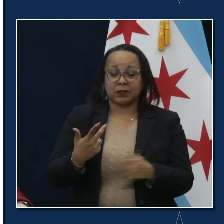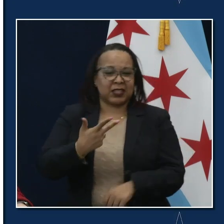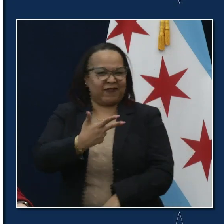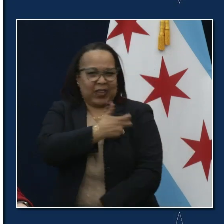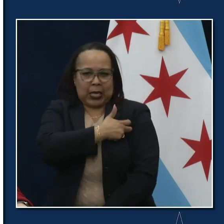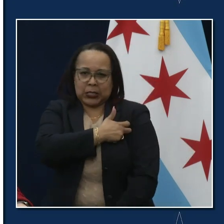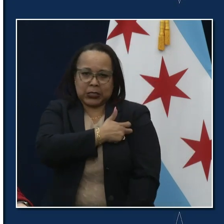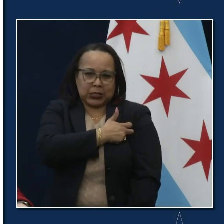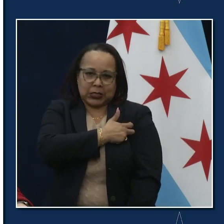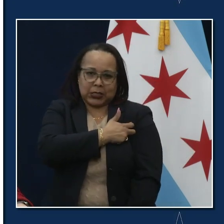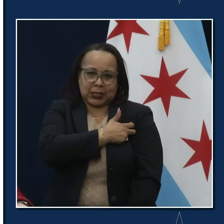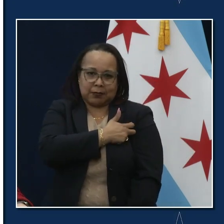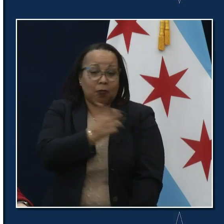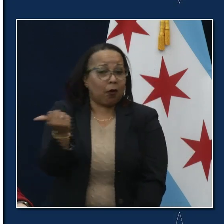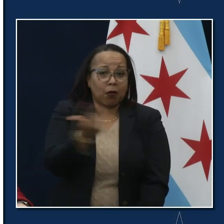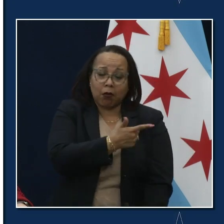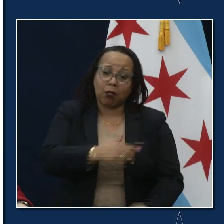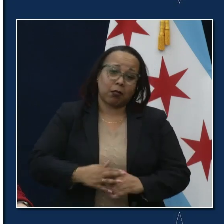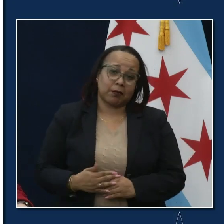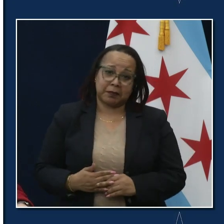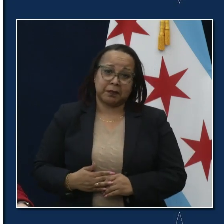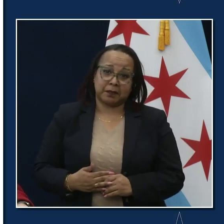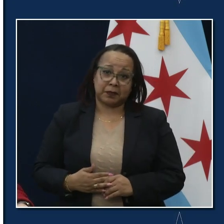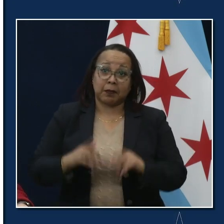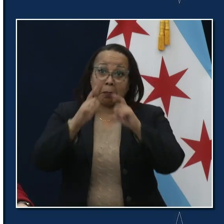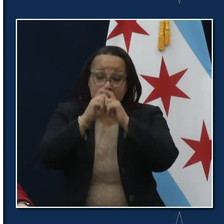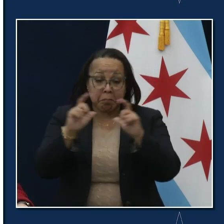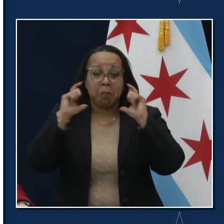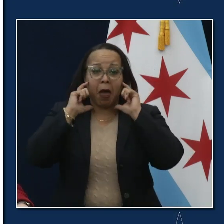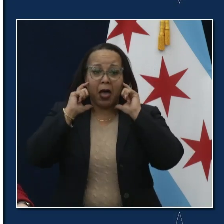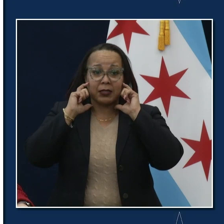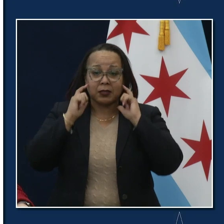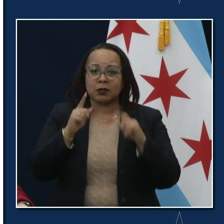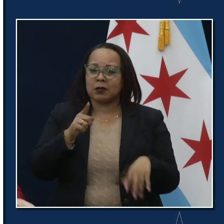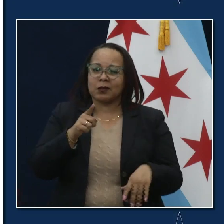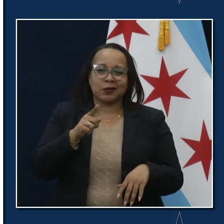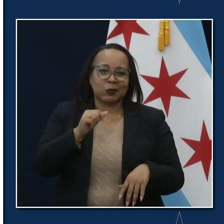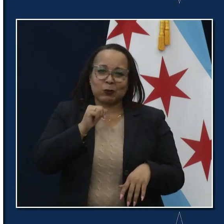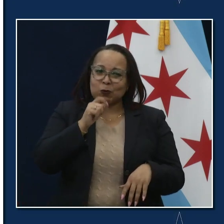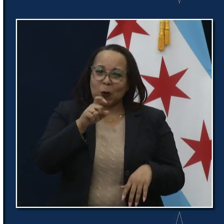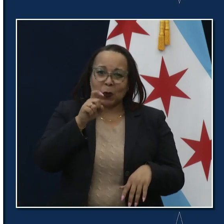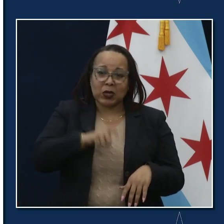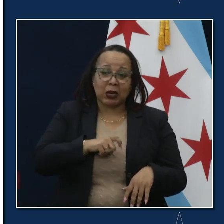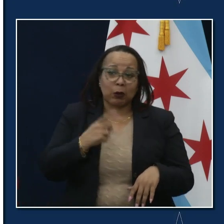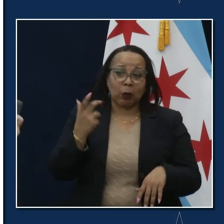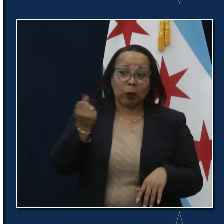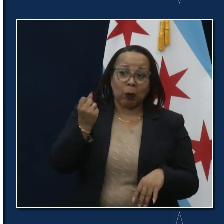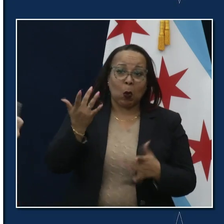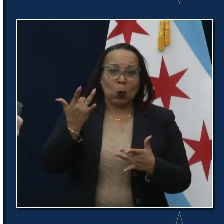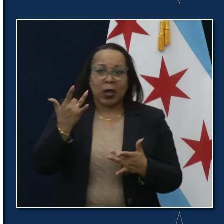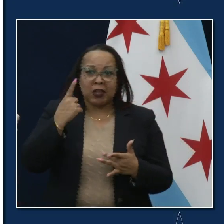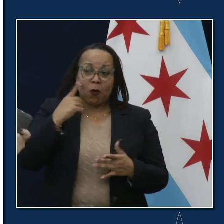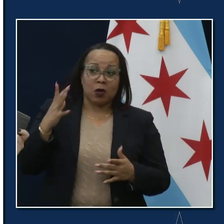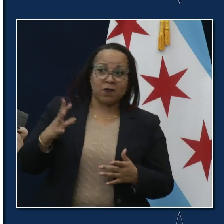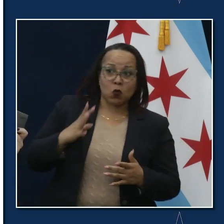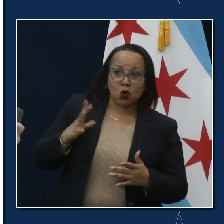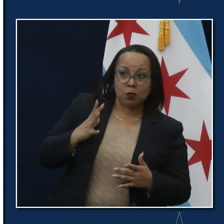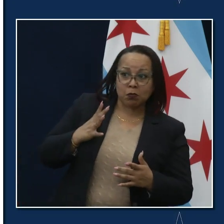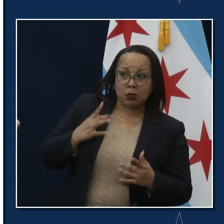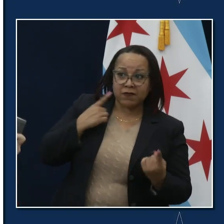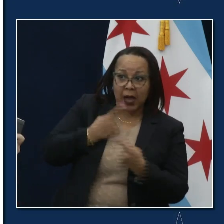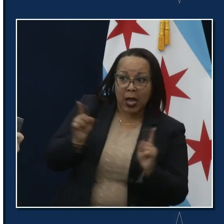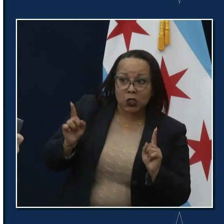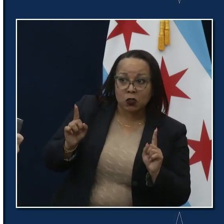vax up, everybody. Mask up. You do not need to wait for a formal mask